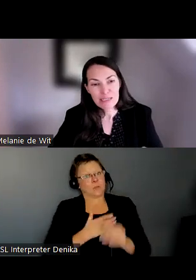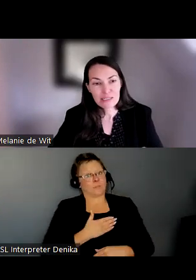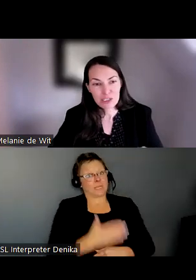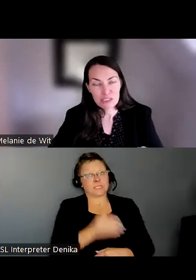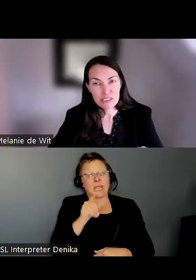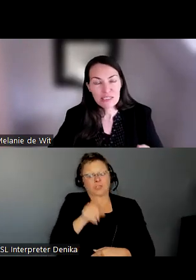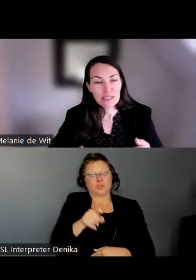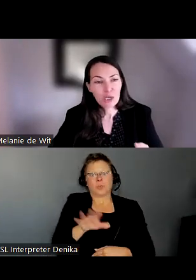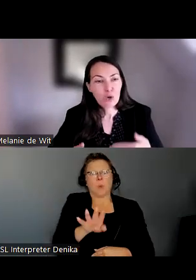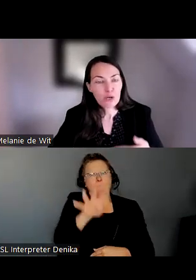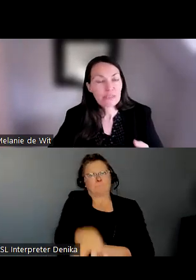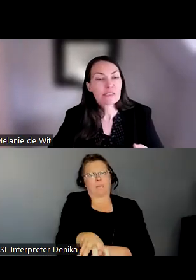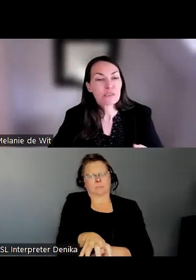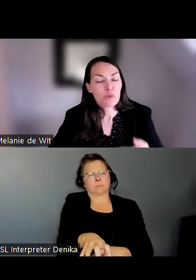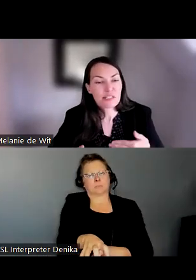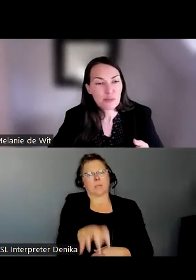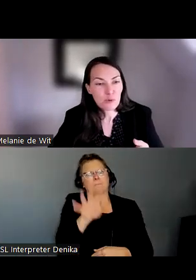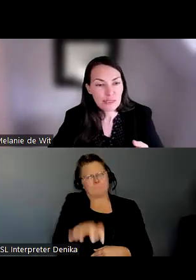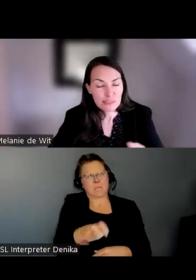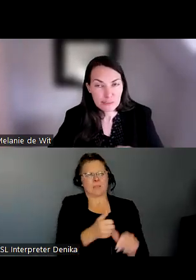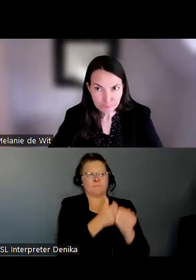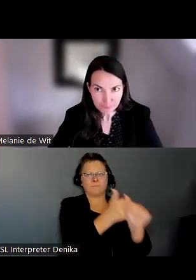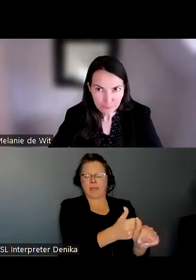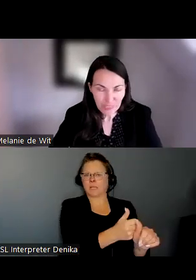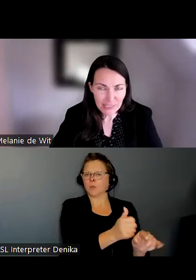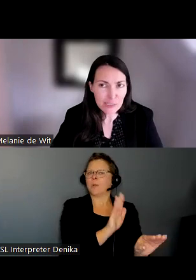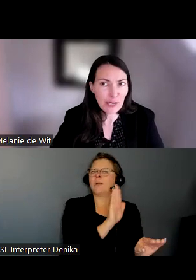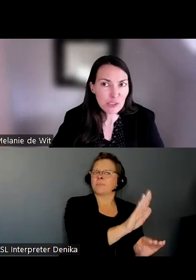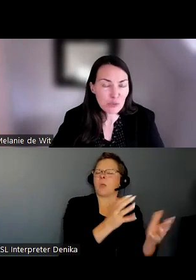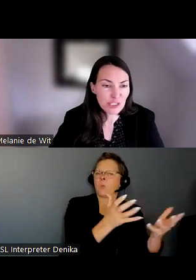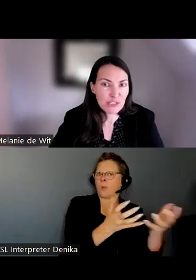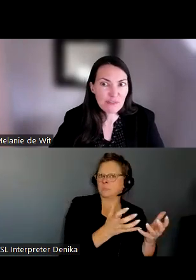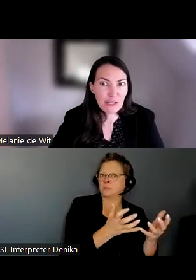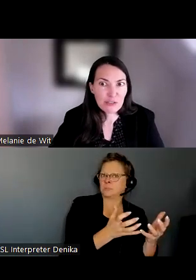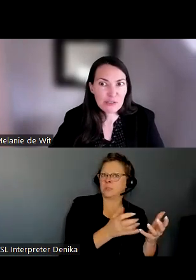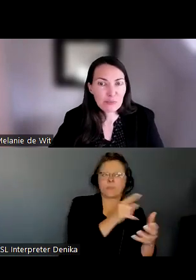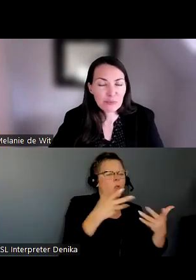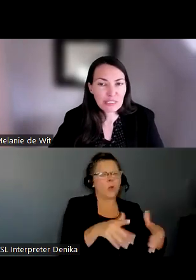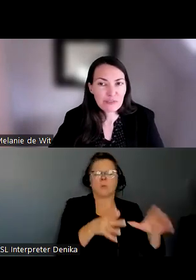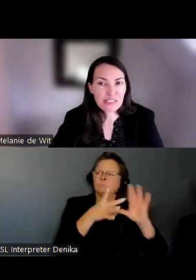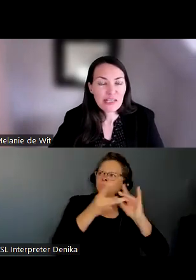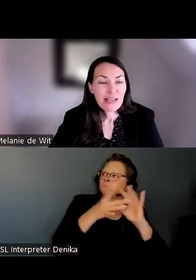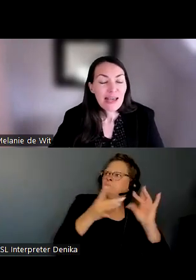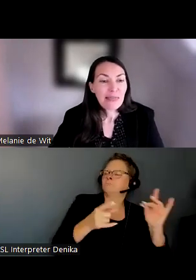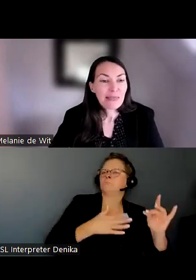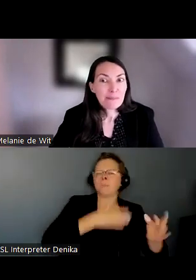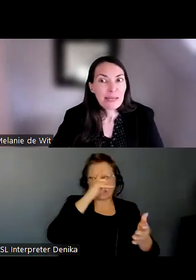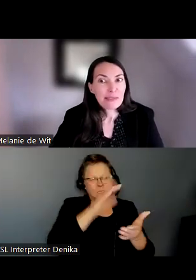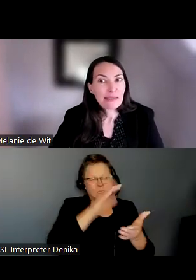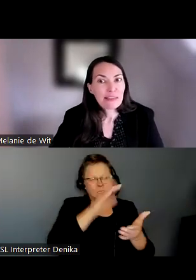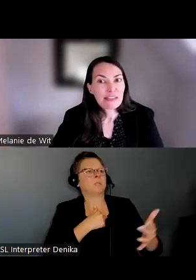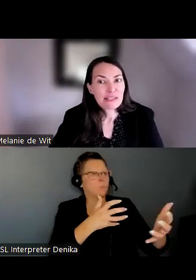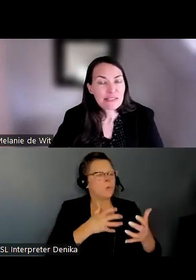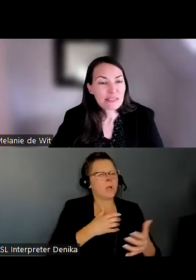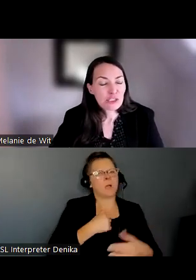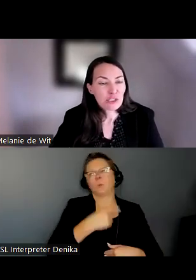make decisions in accordance with someone's expressed wishes, values, and beliefs. And that may